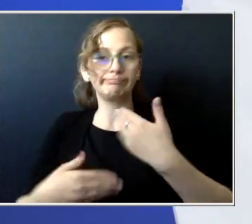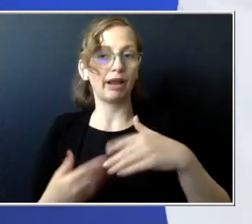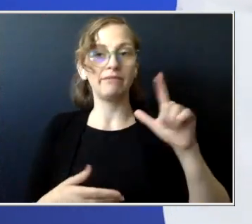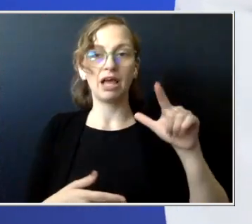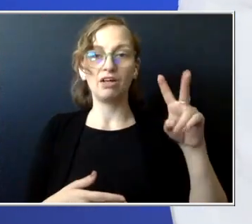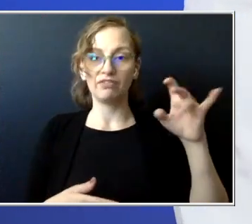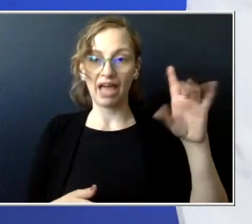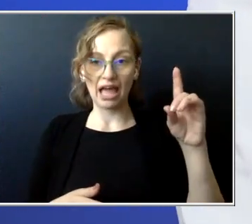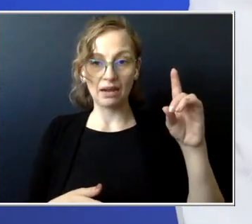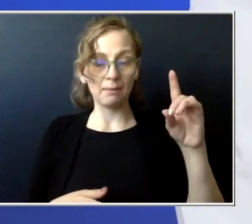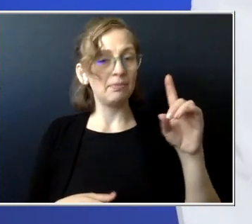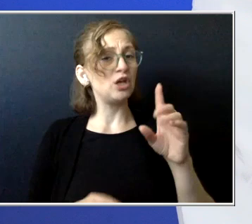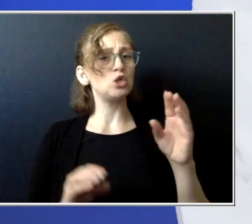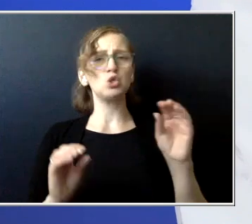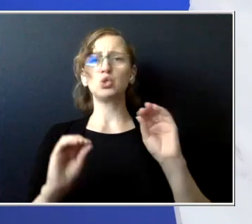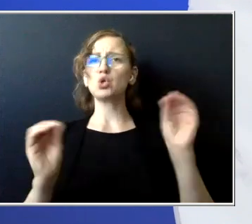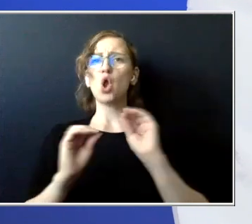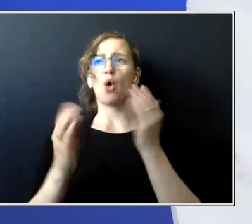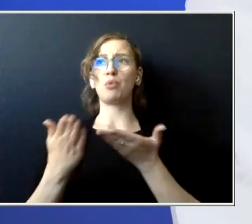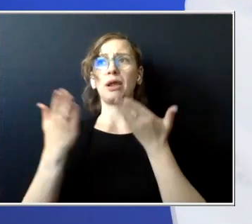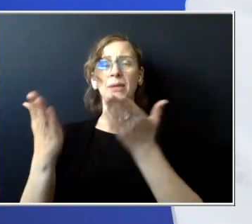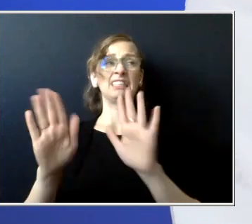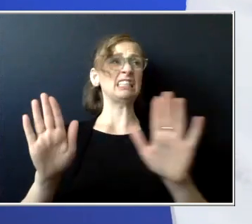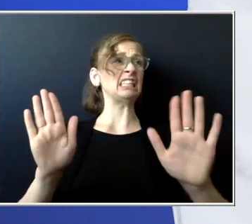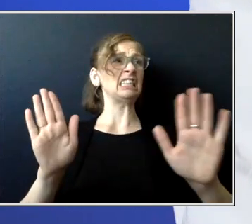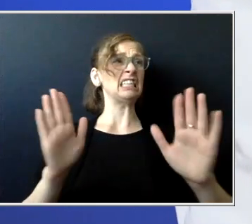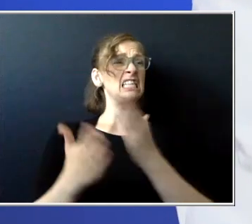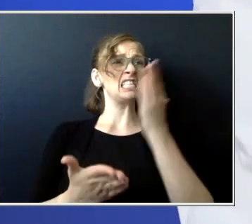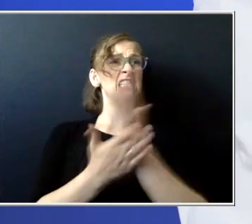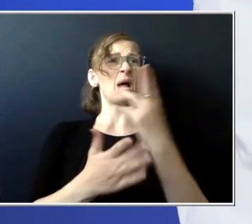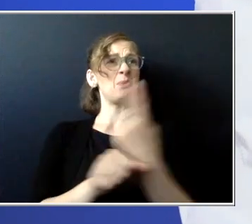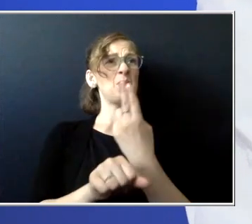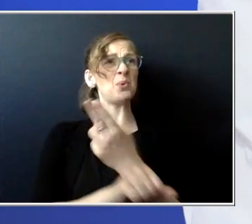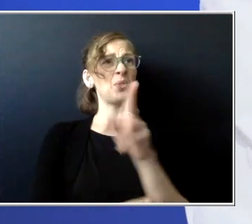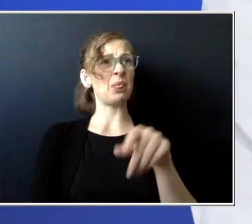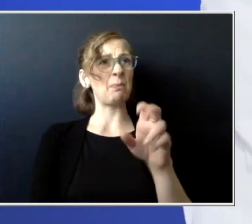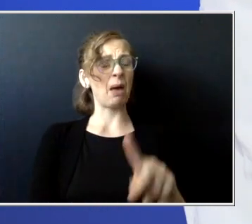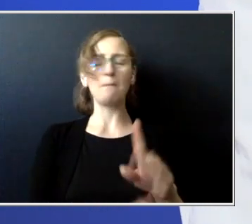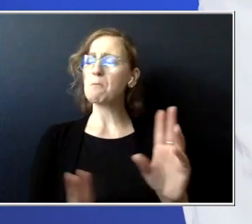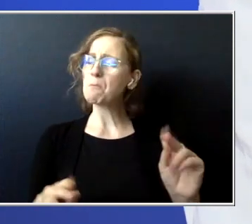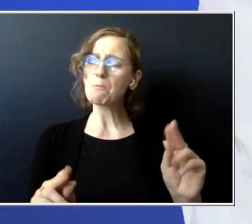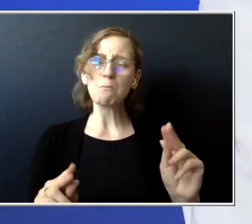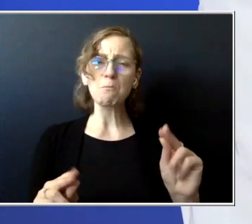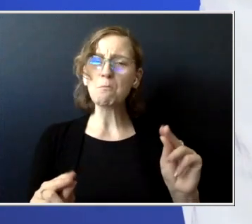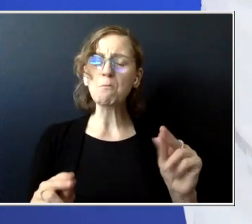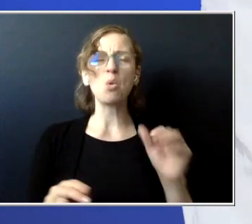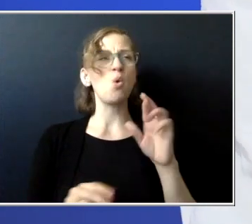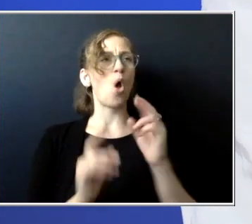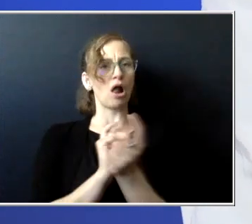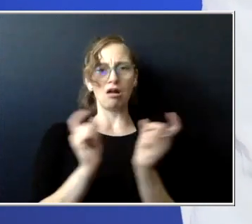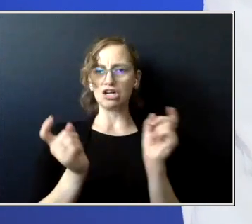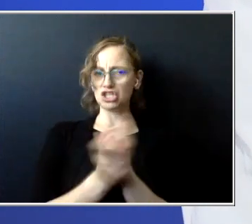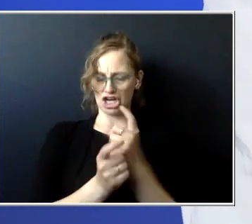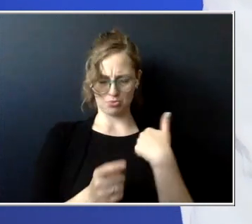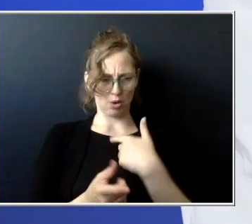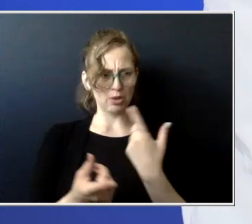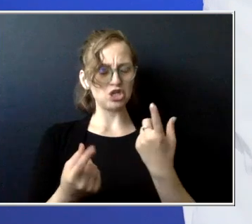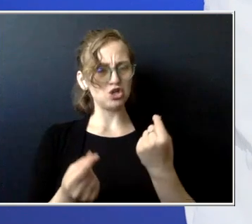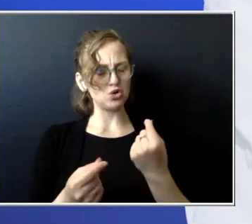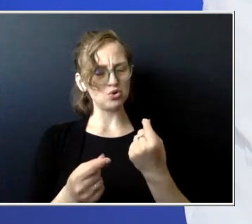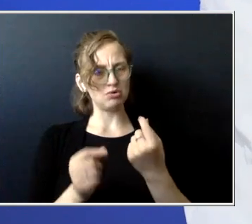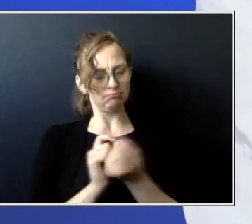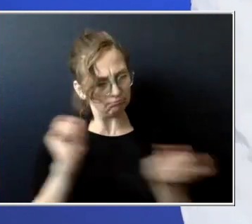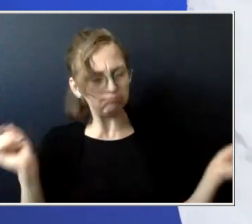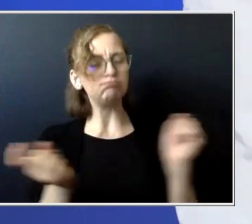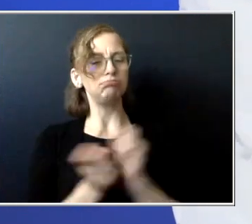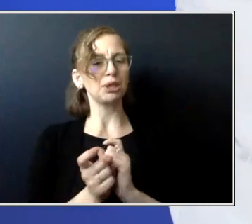no recommendation to sort of fundamentally change what we do in terms of approaching patients with this. The